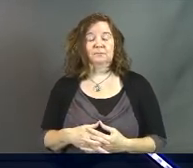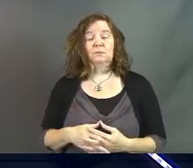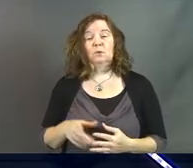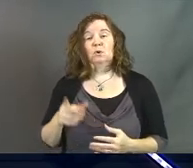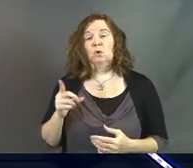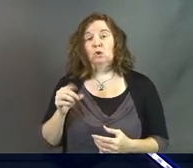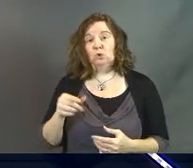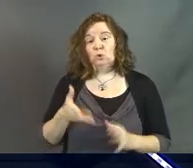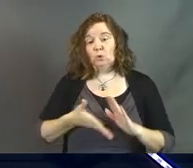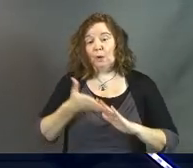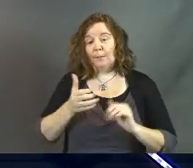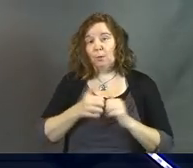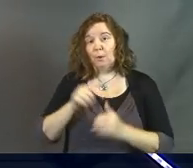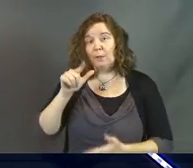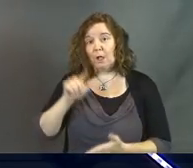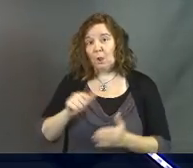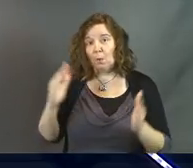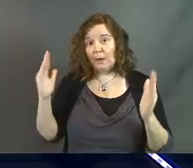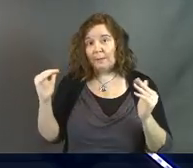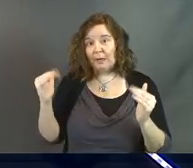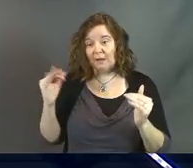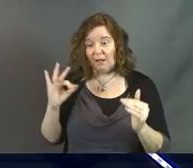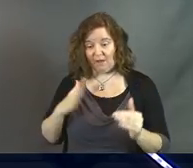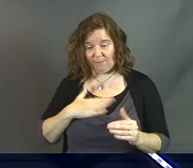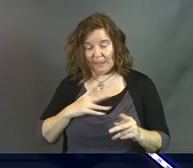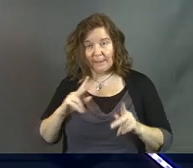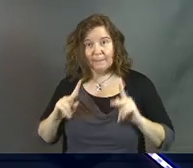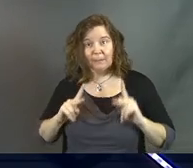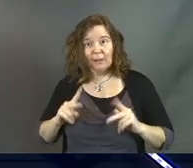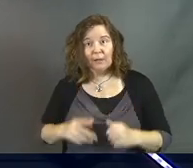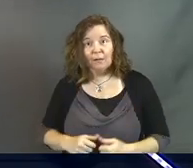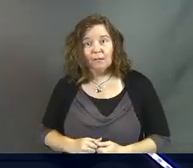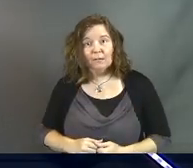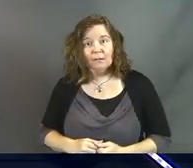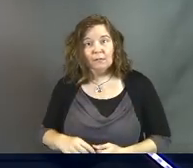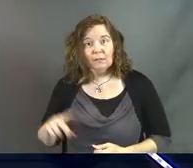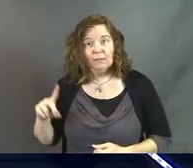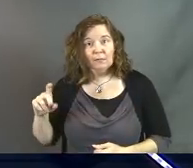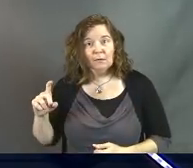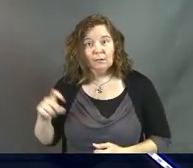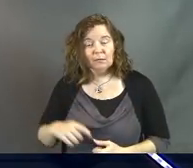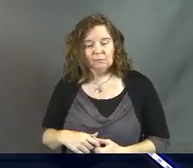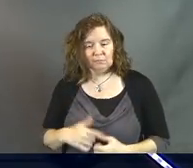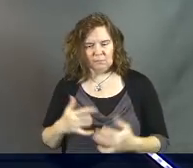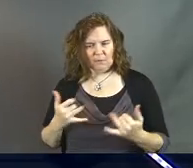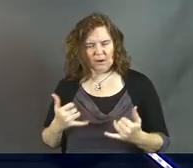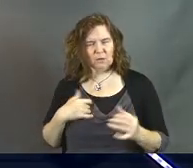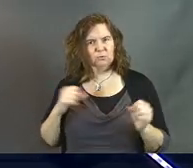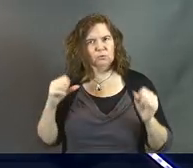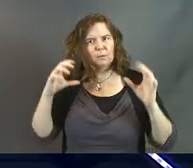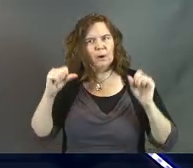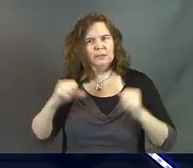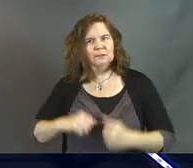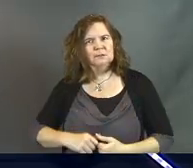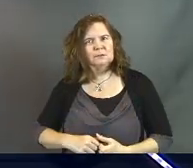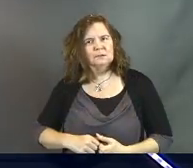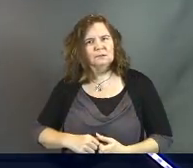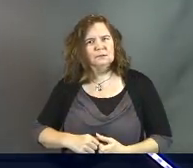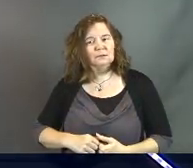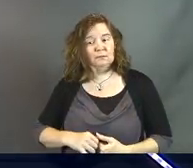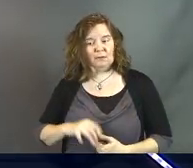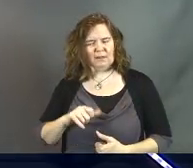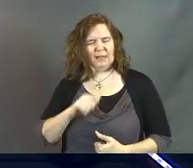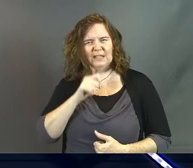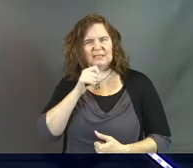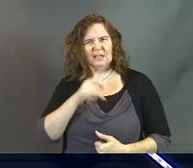Do you operate with a low expectation of my people? And now you're surprised?